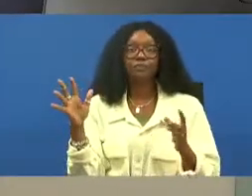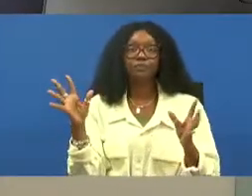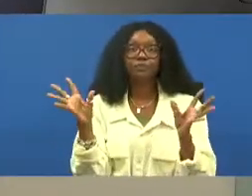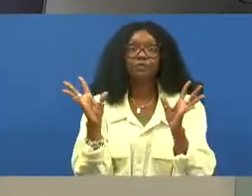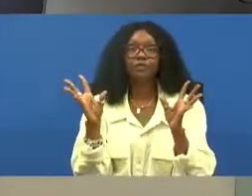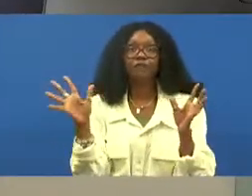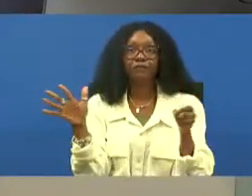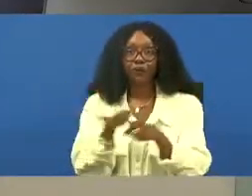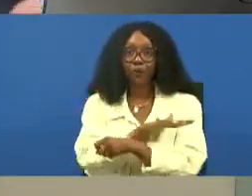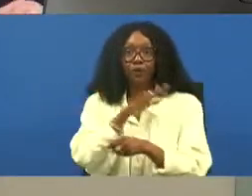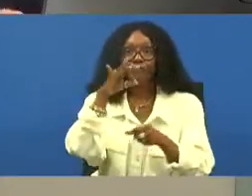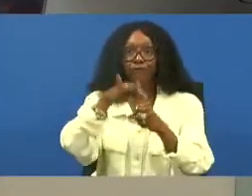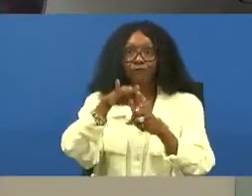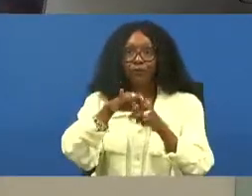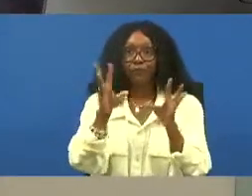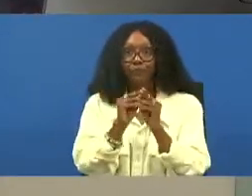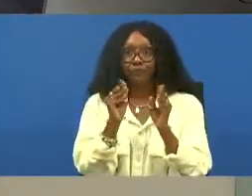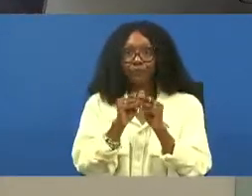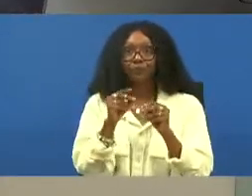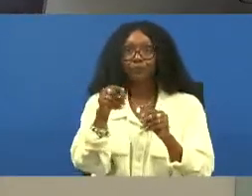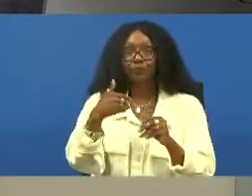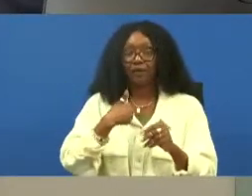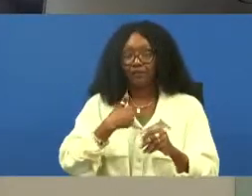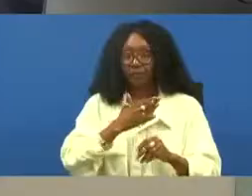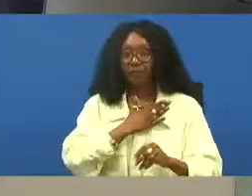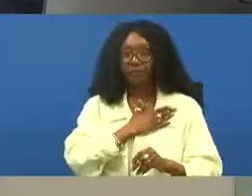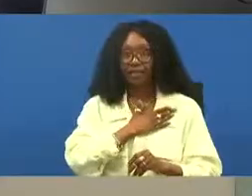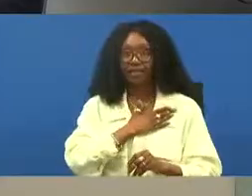pledge led by Ms. Yolanda Baptiste.